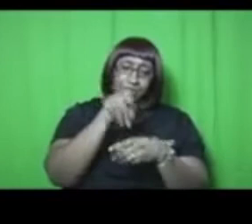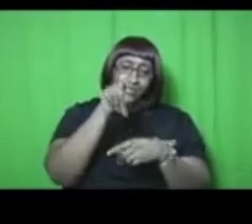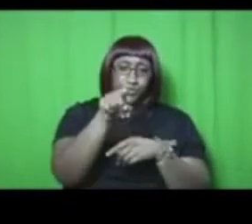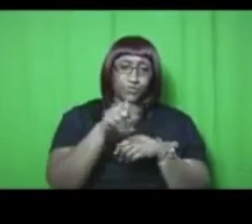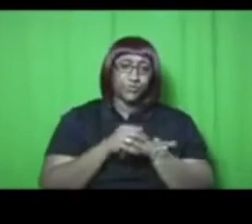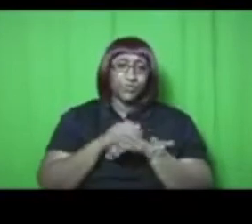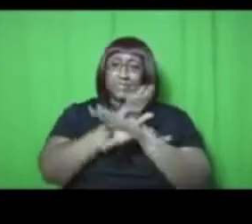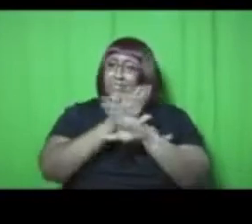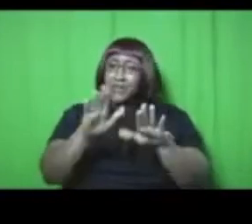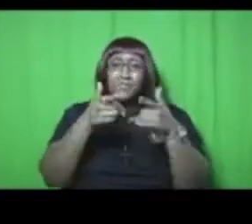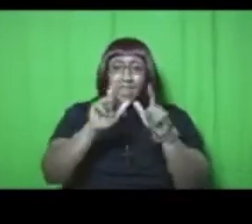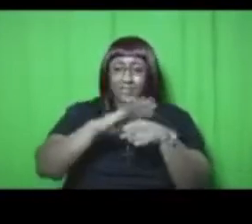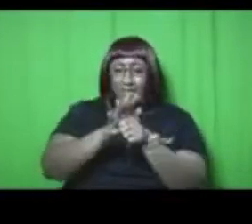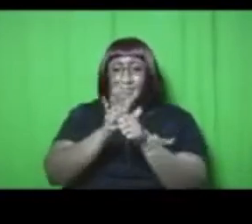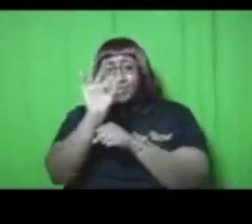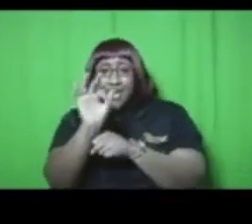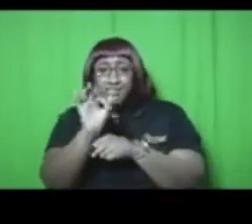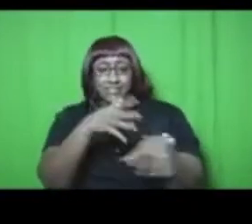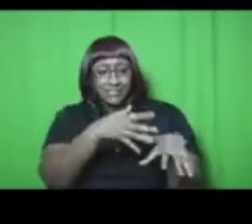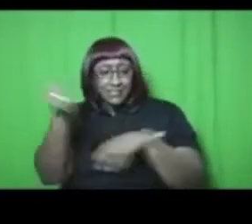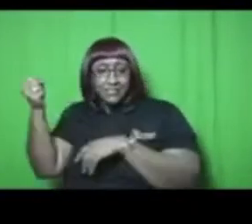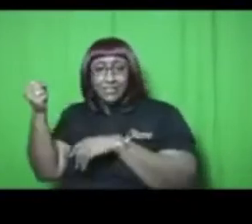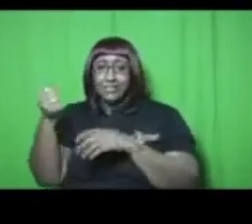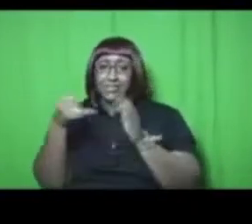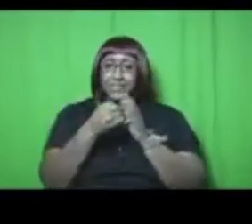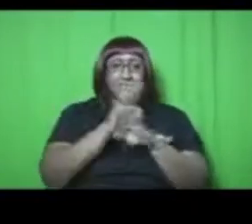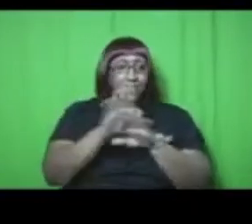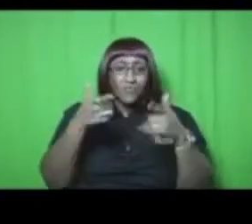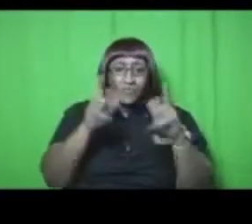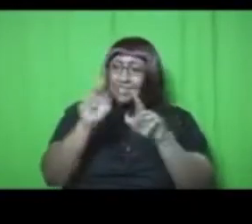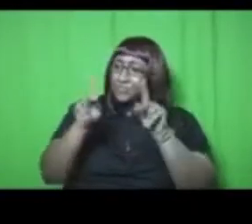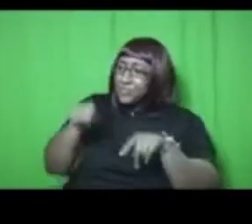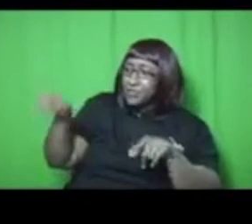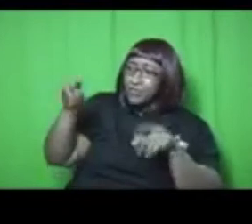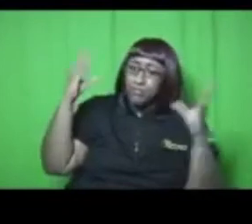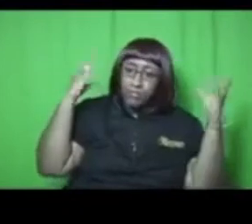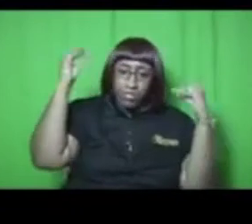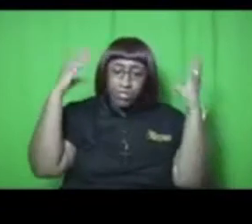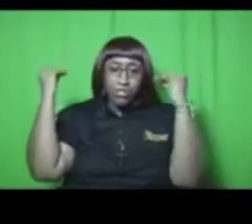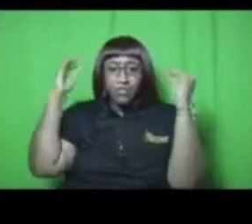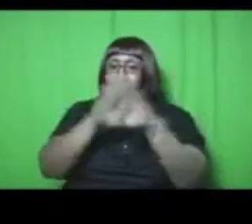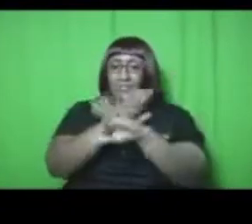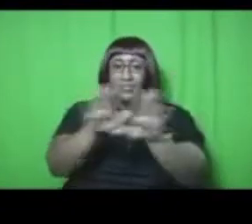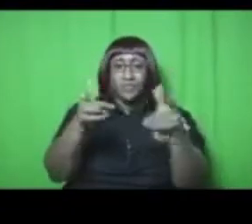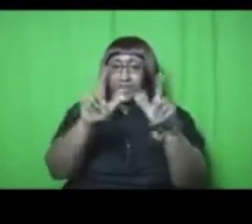you. Don't let COVID-19 take it away. Don't let the haters squash it.